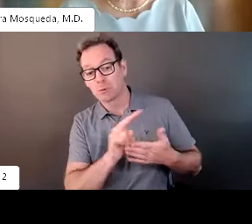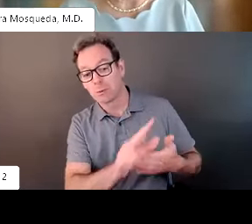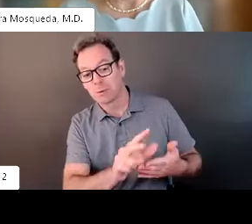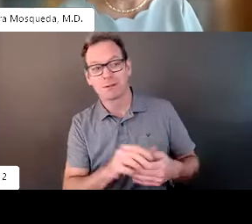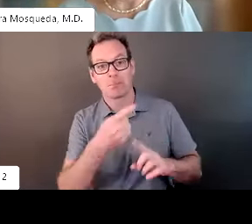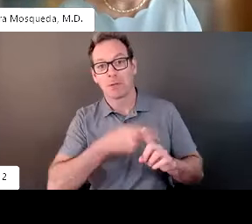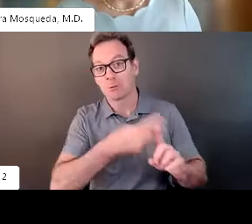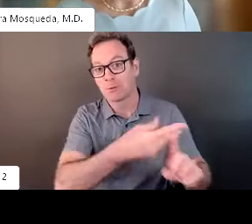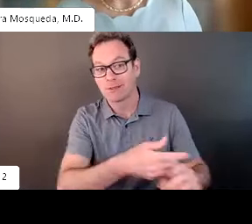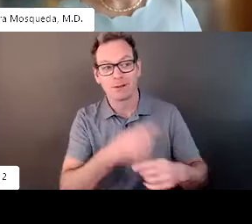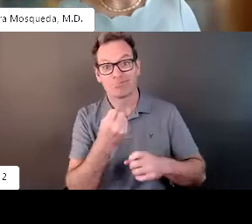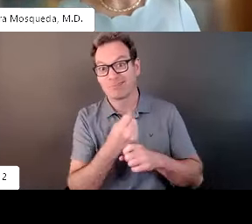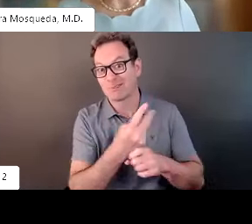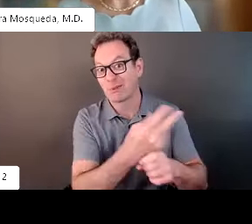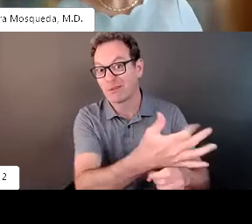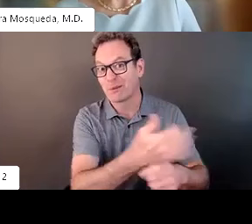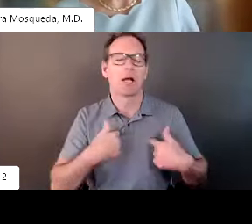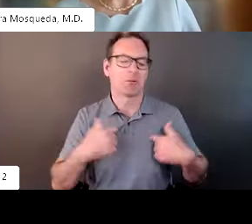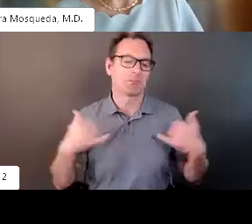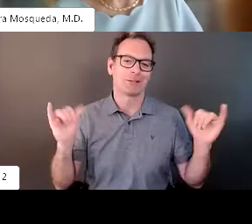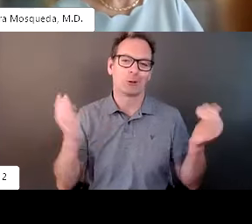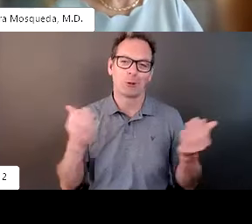at your service as well.